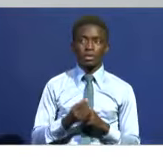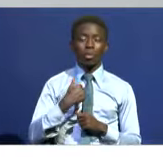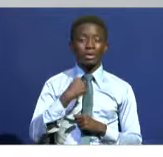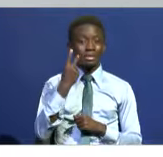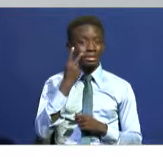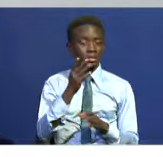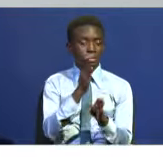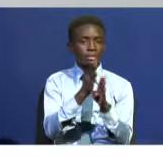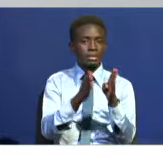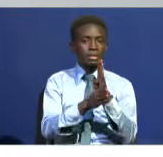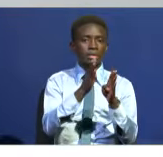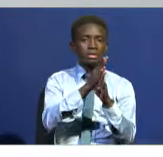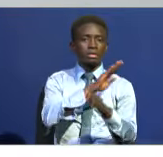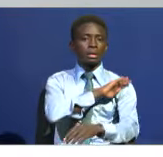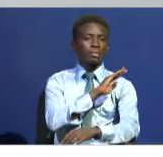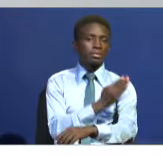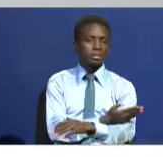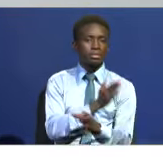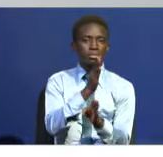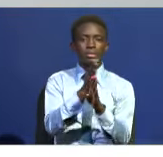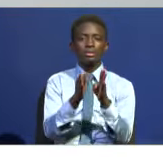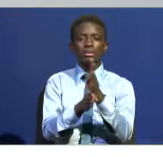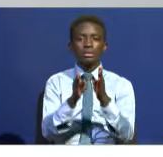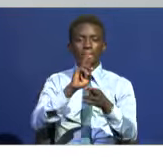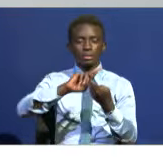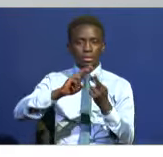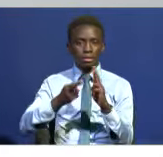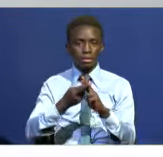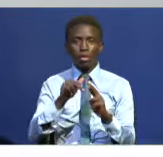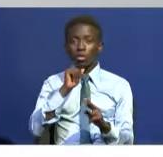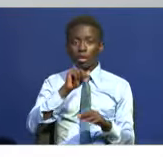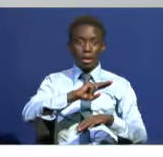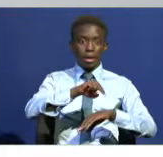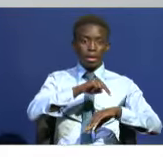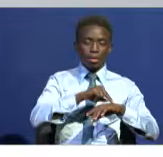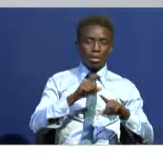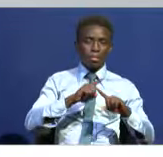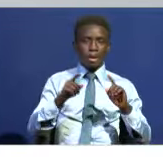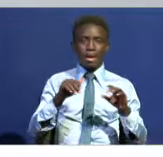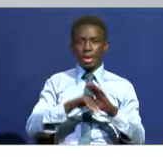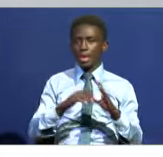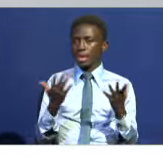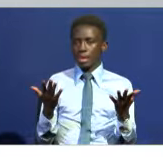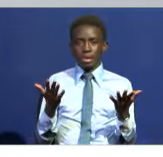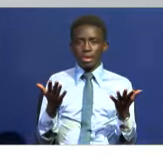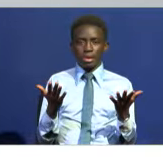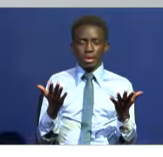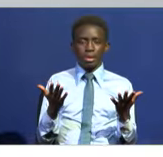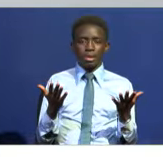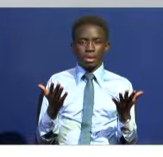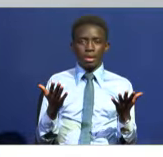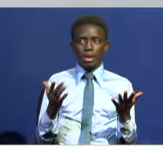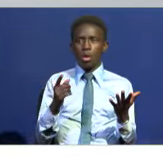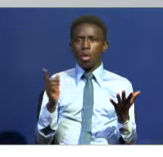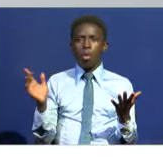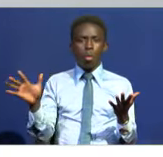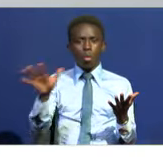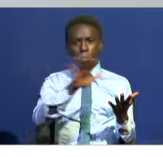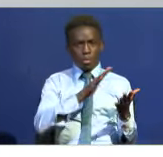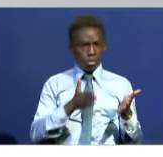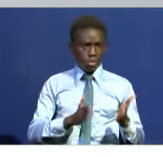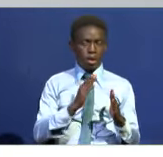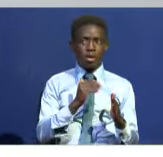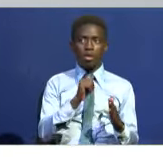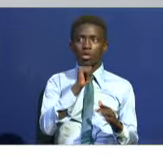capacity, build relationships, not just nationally, but in a cross cutting way. With the aim, of course, of not supporting the technical